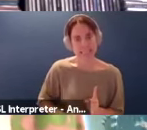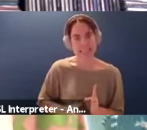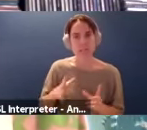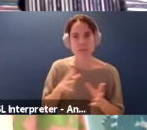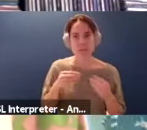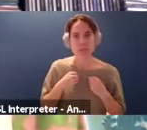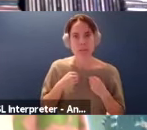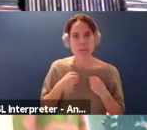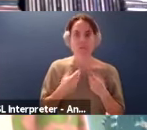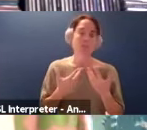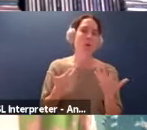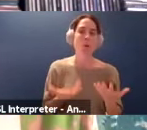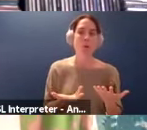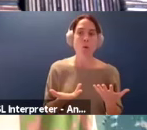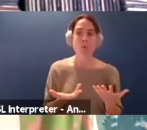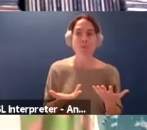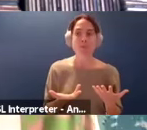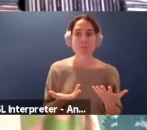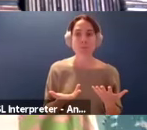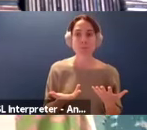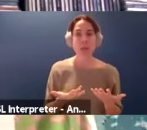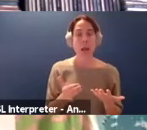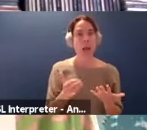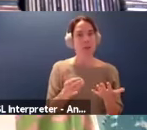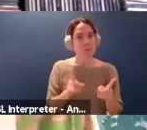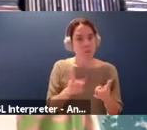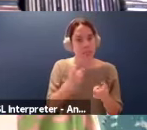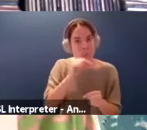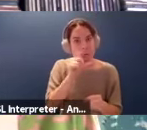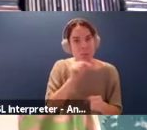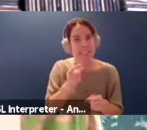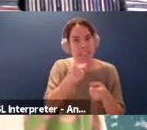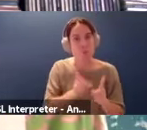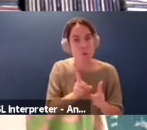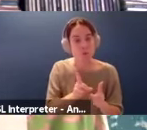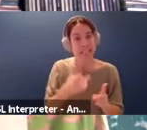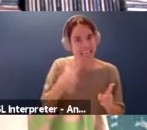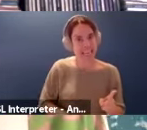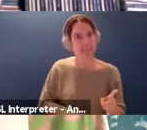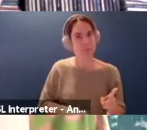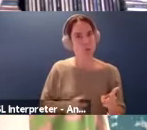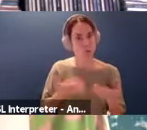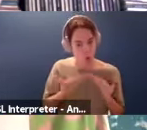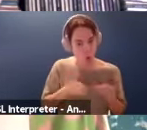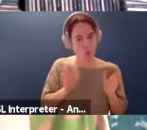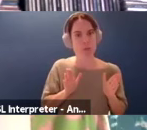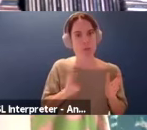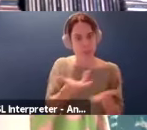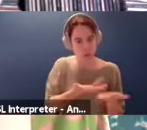afraid that those privileges might be taken away um you know sometimes um